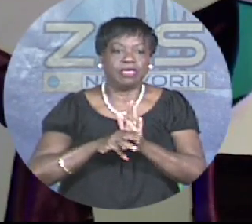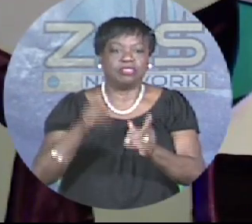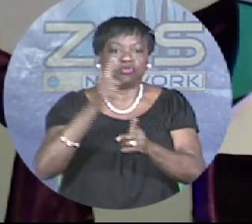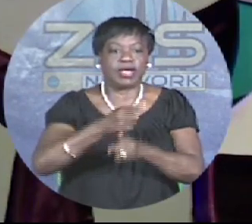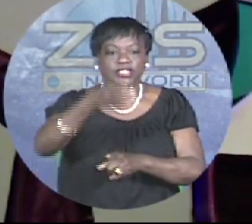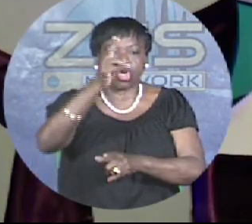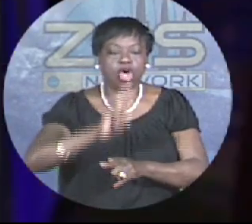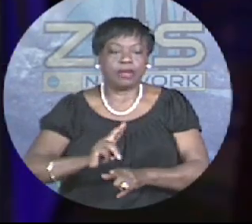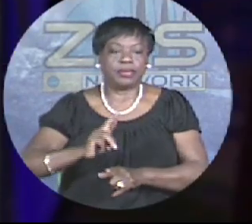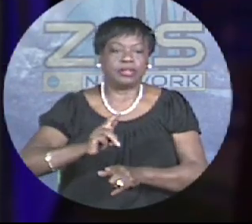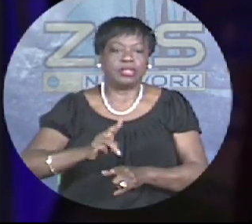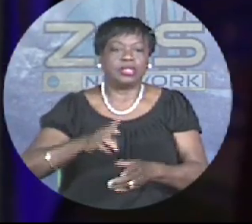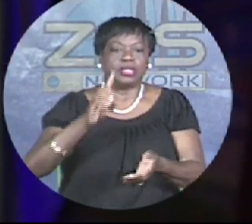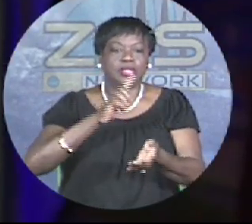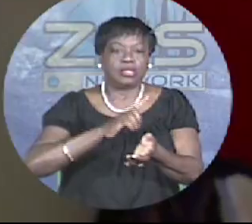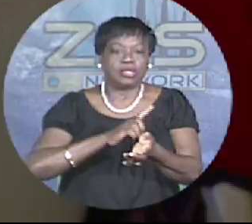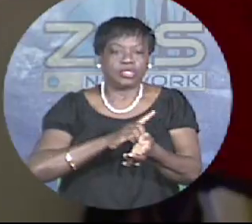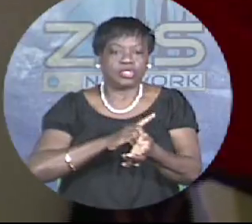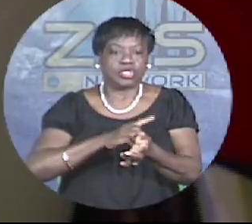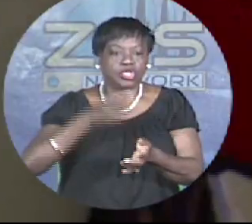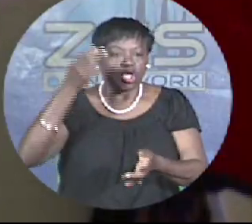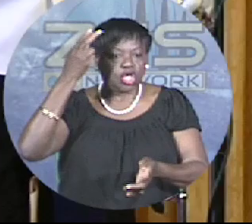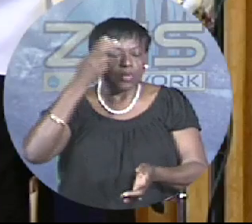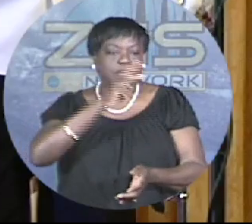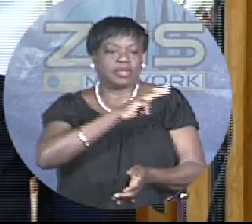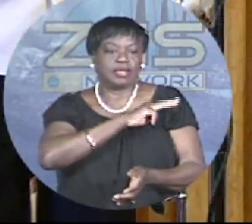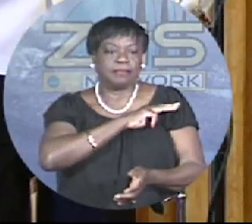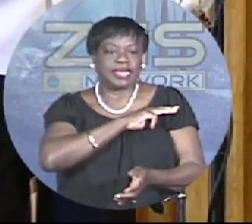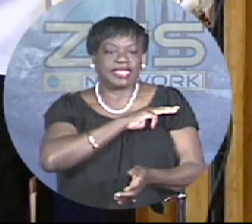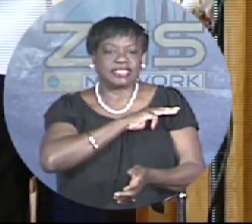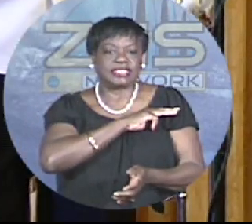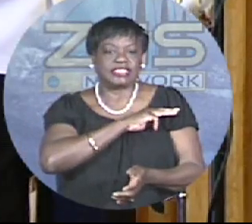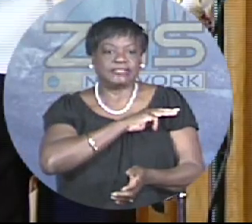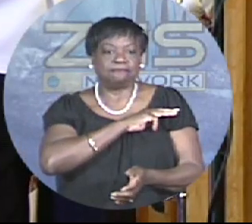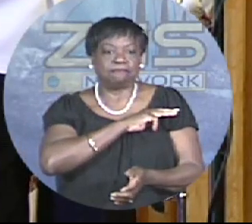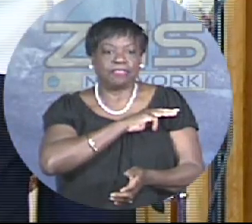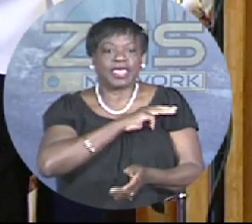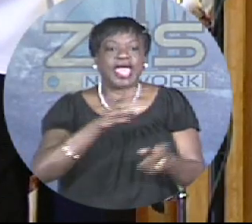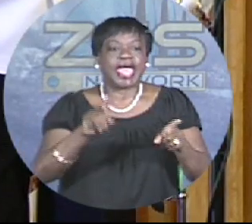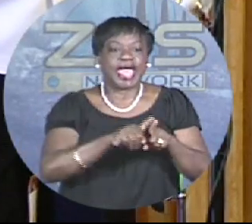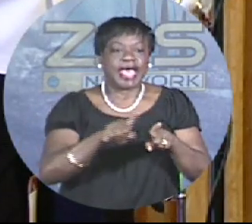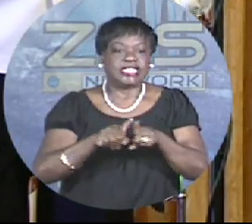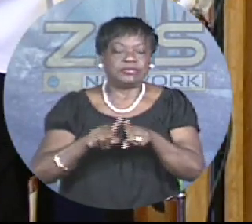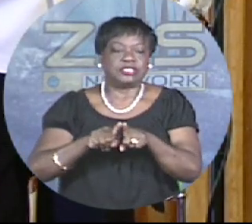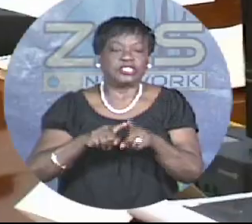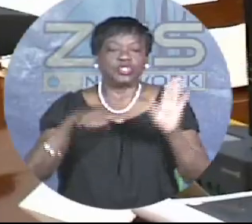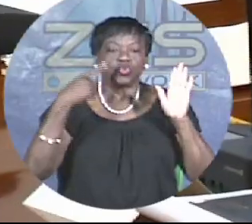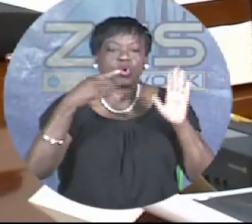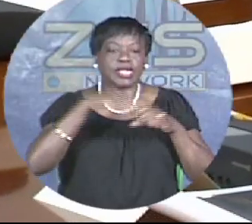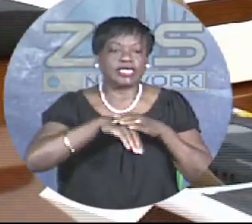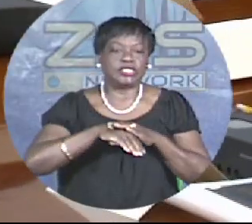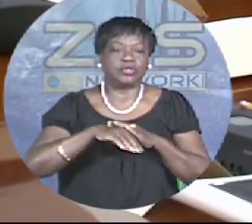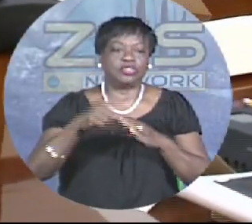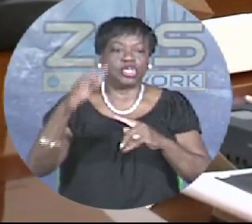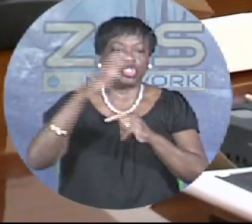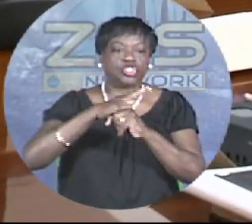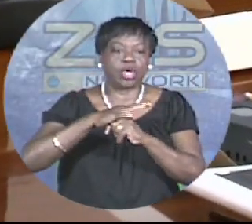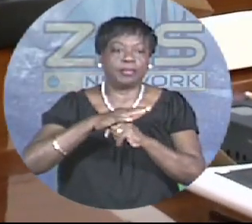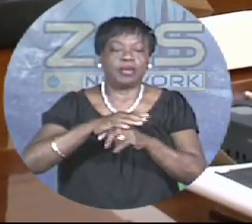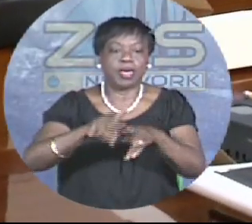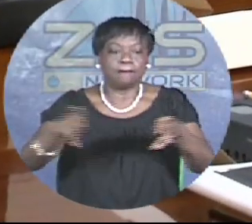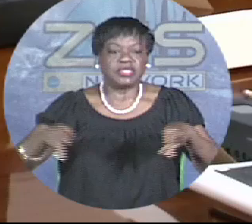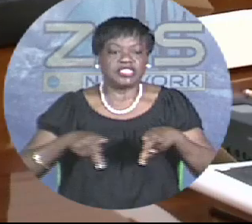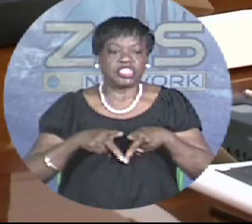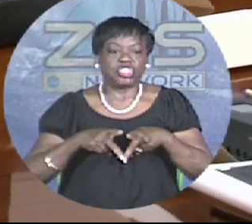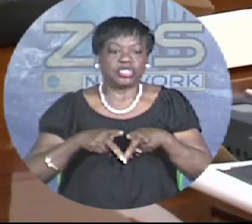those attending the Munroe Legacy Gala Banquet Saturday night that since being sworn into the country's top position 2 months ago, he has learned several lessons